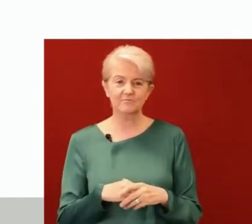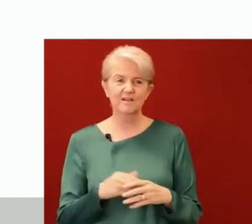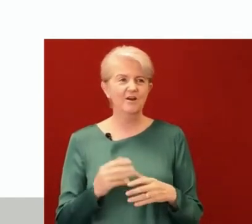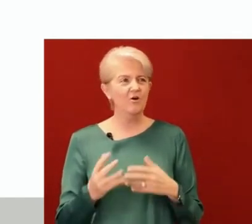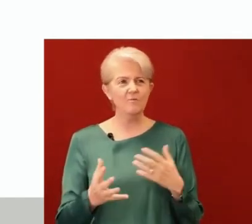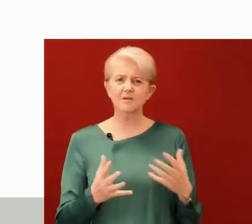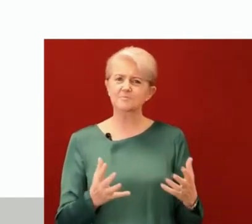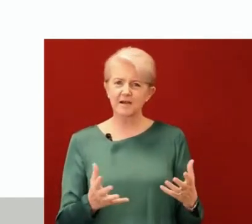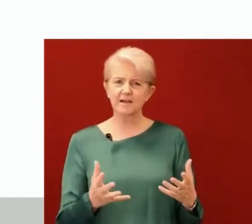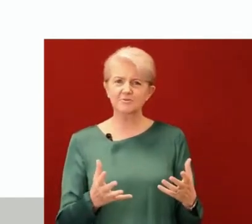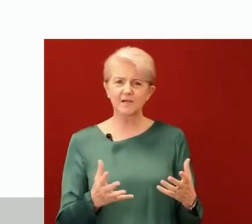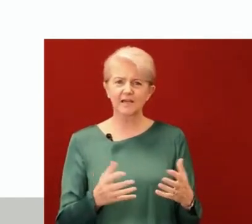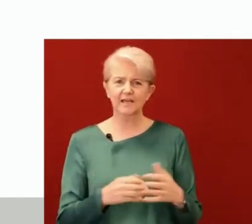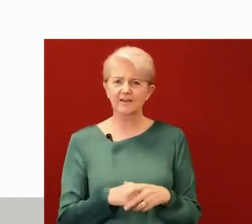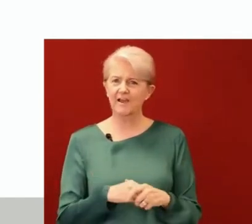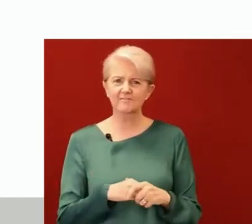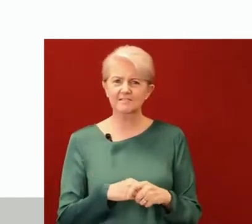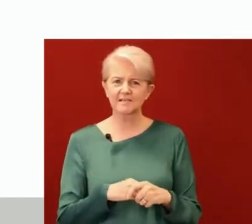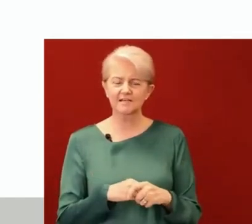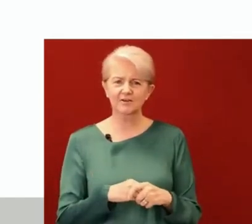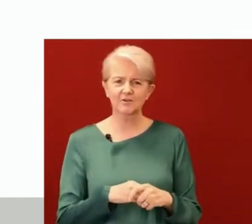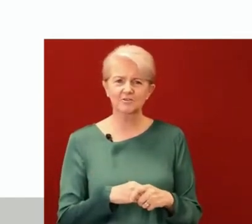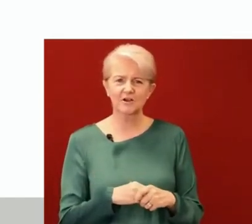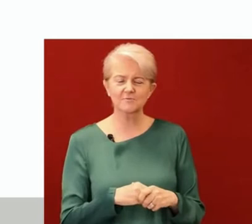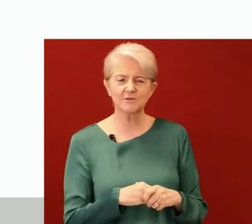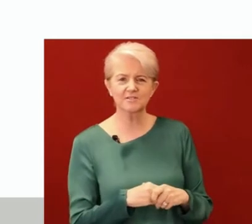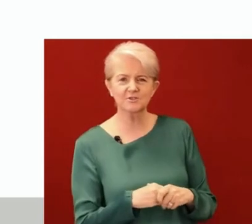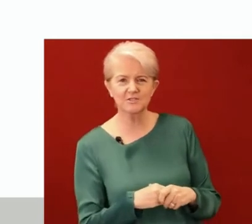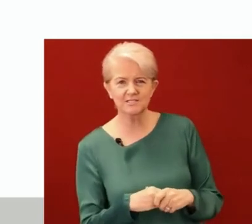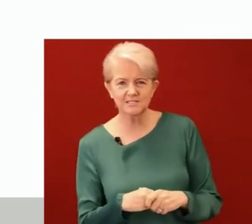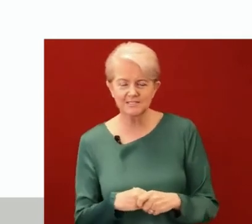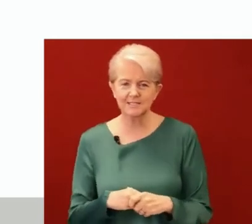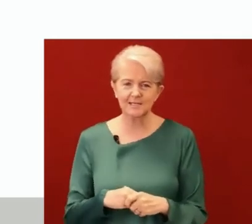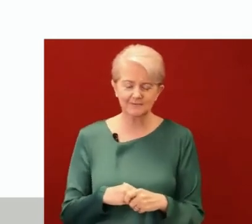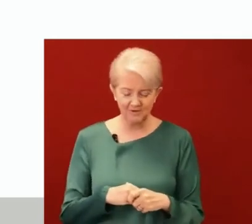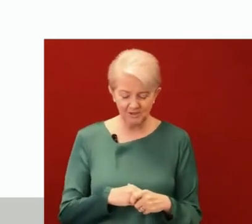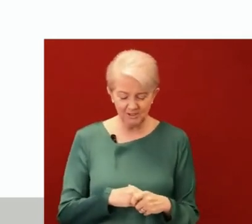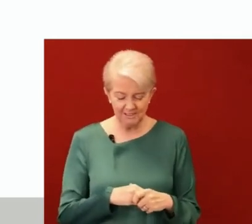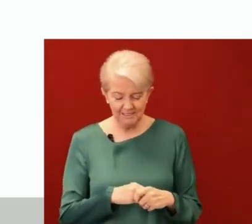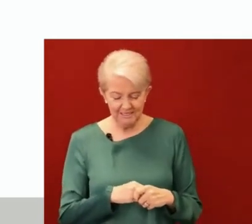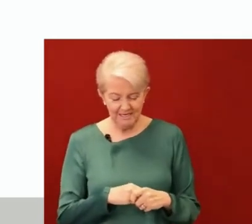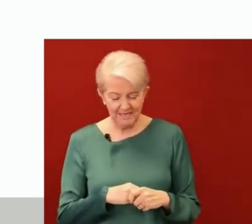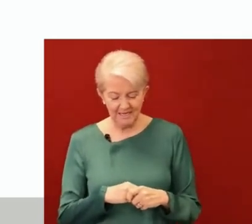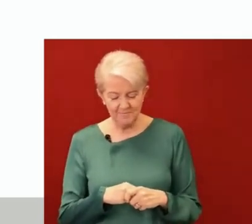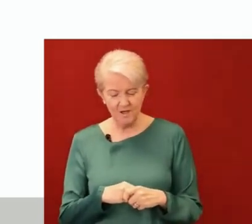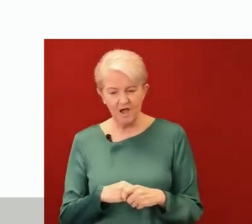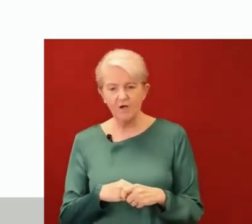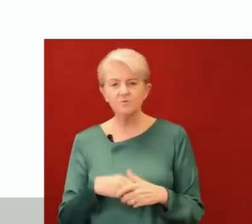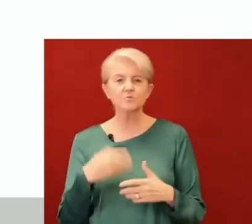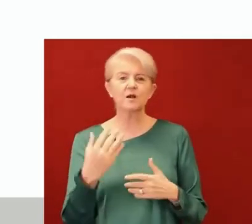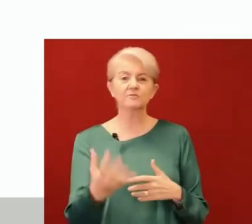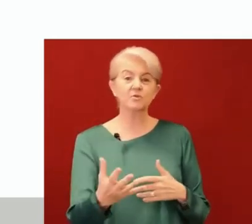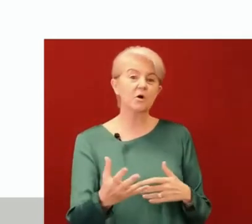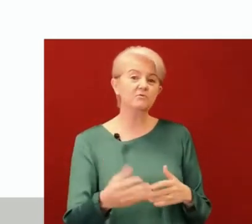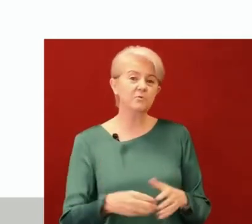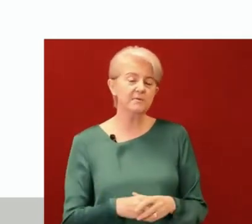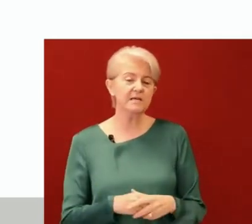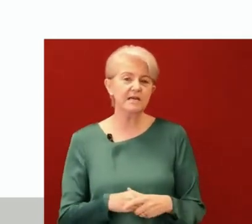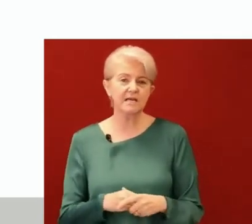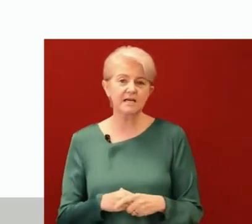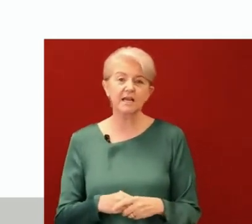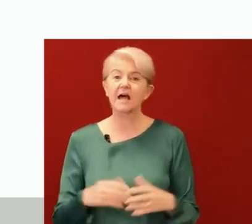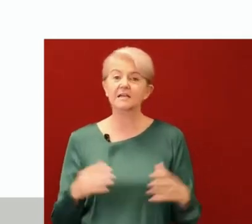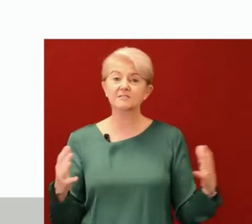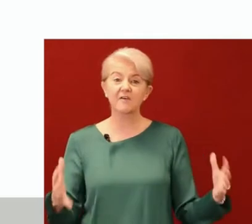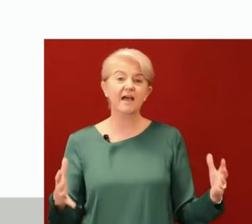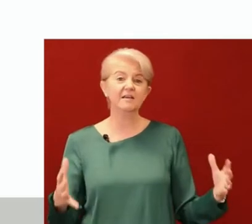you know, almost my natural colour hair. I haven't seen it in a long time, so it's interesting to see that photo. I was one of 12 women